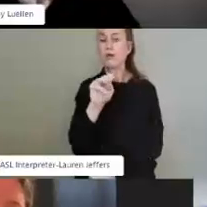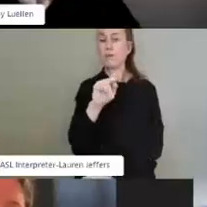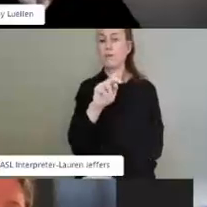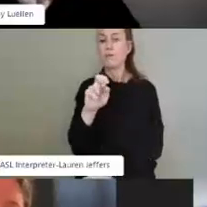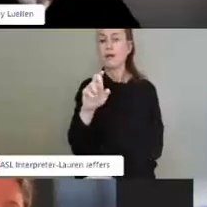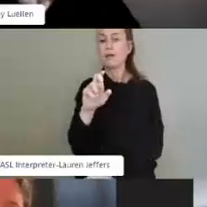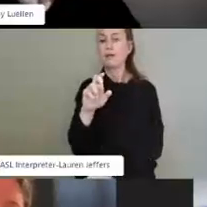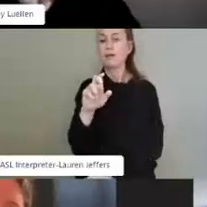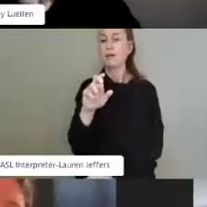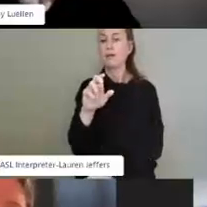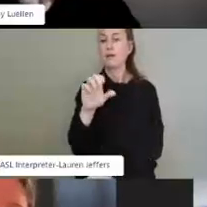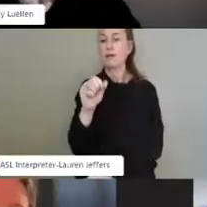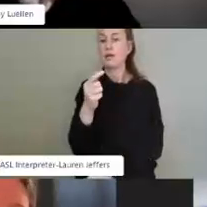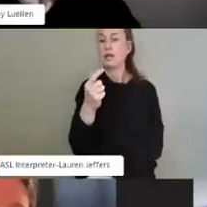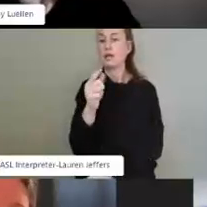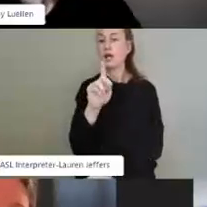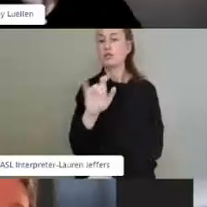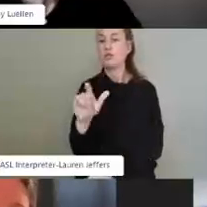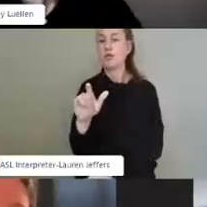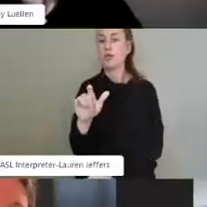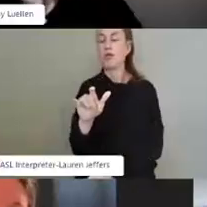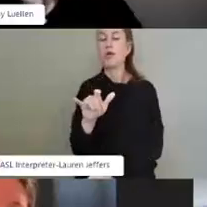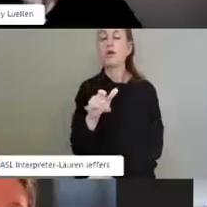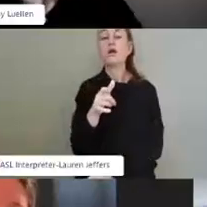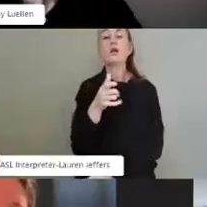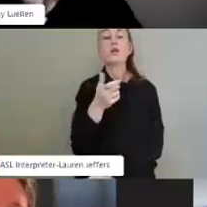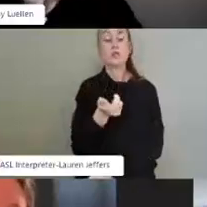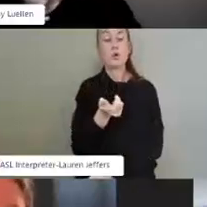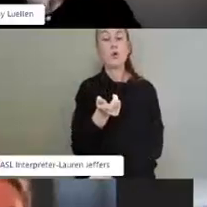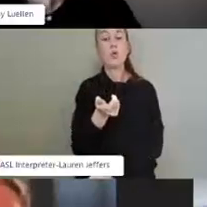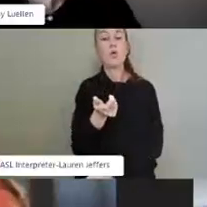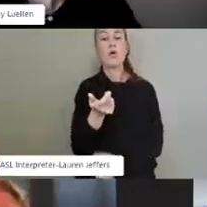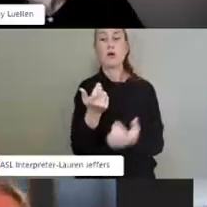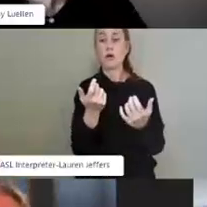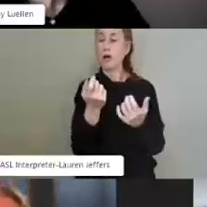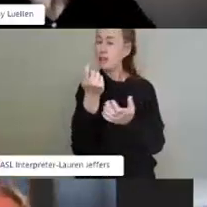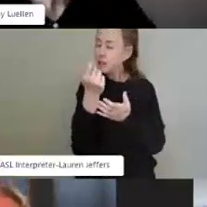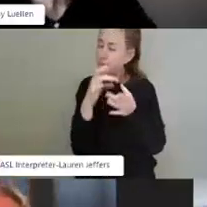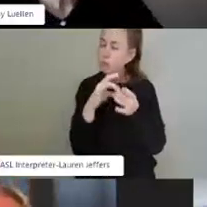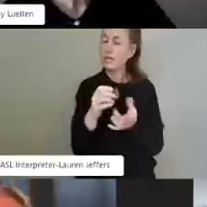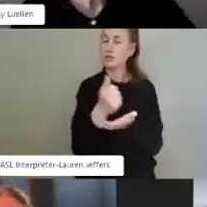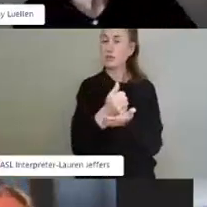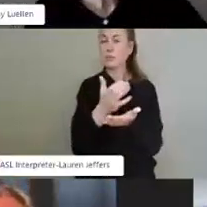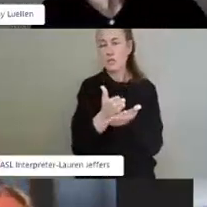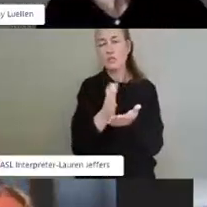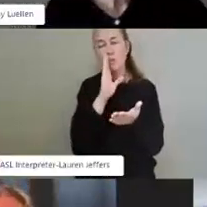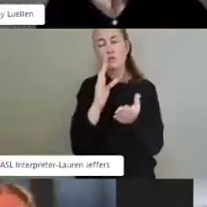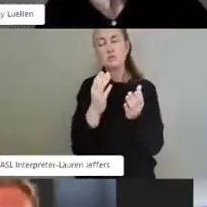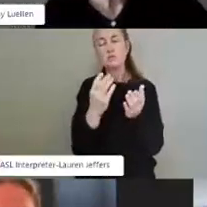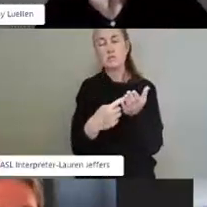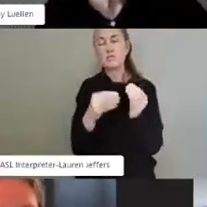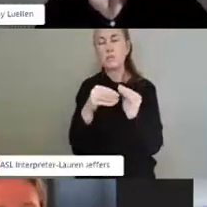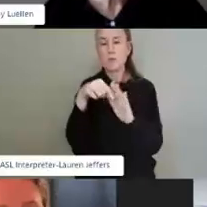Okay, thank you, everybody. Want to run through a few things with you guys. Just a little bit on the budget. We'll talk about this in more detail when we approve the